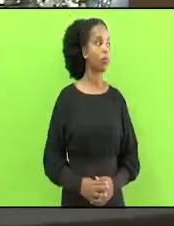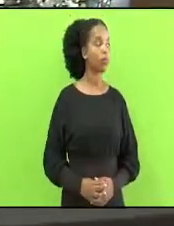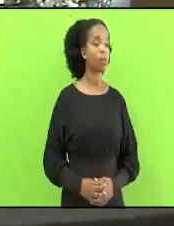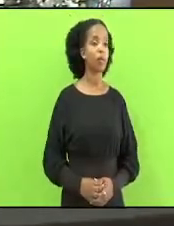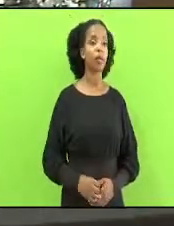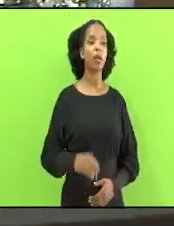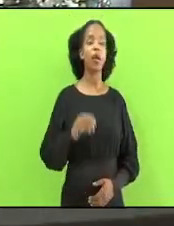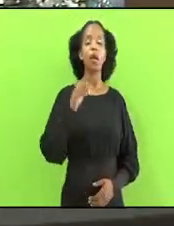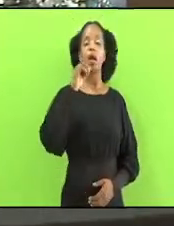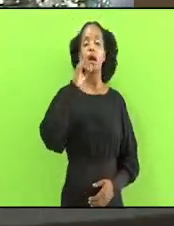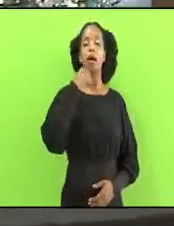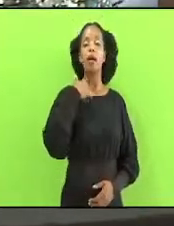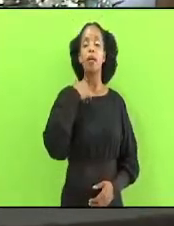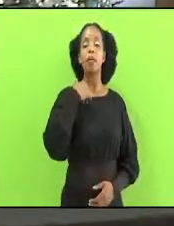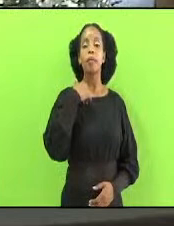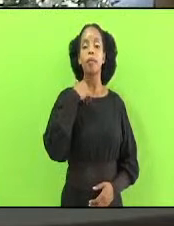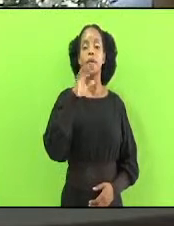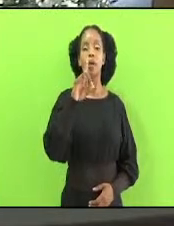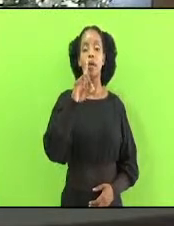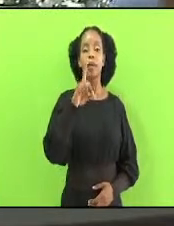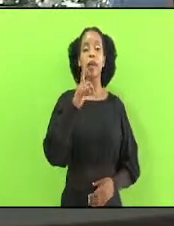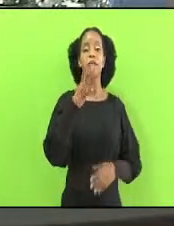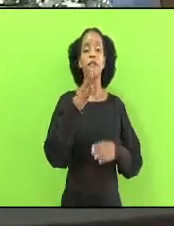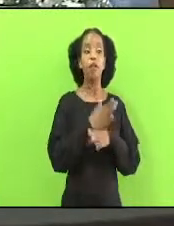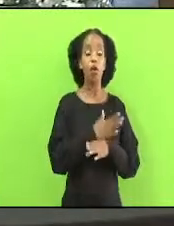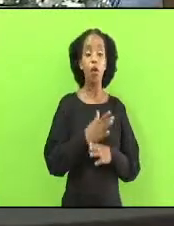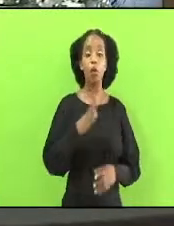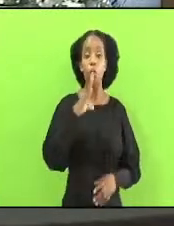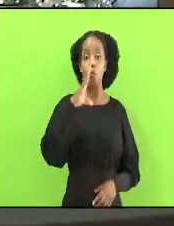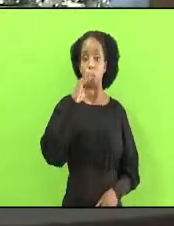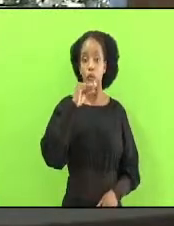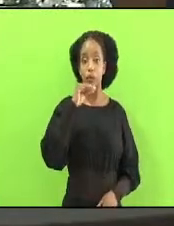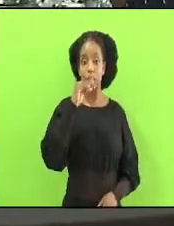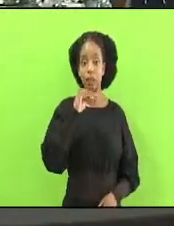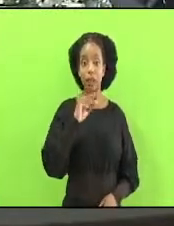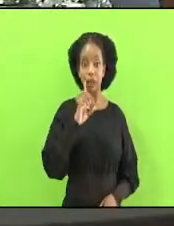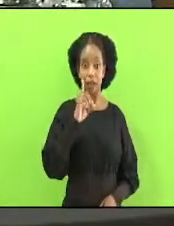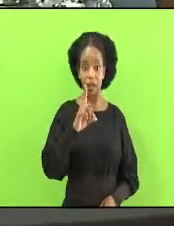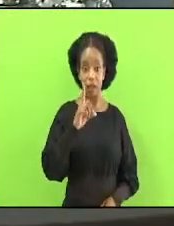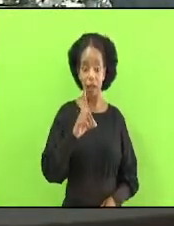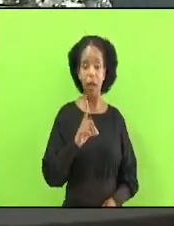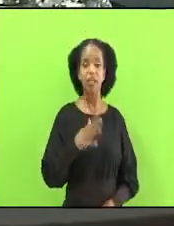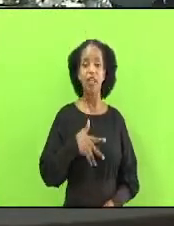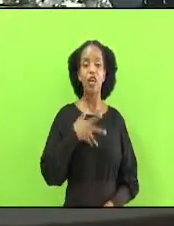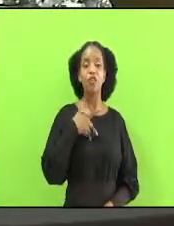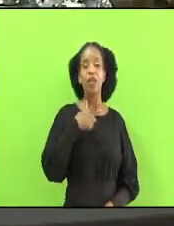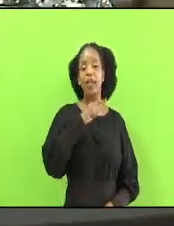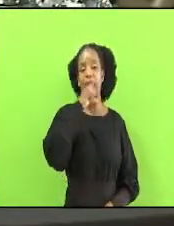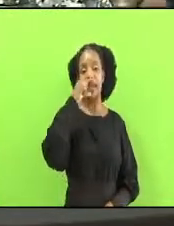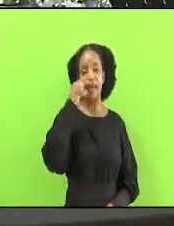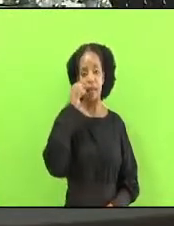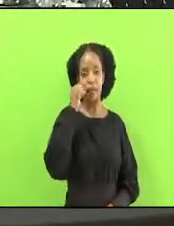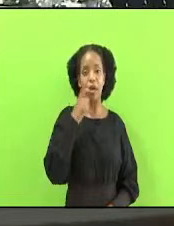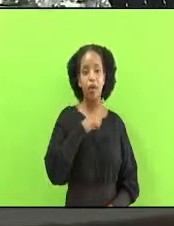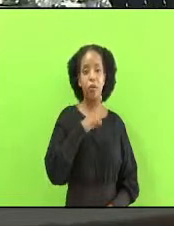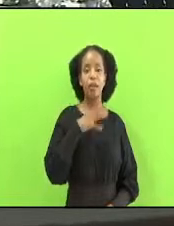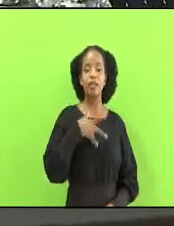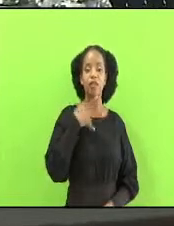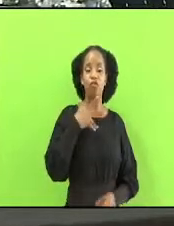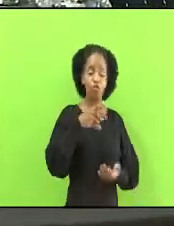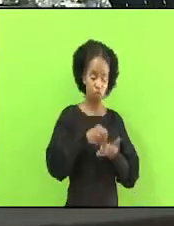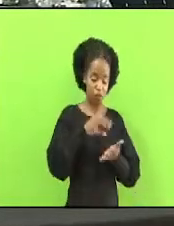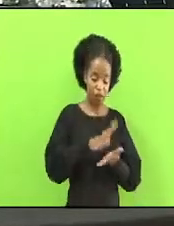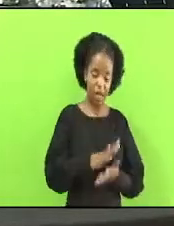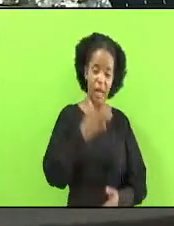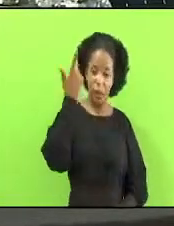Yeah. Before you speak, before you tsena mo ditabeng, re ka le ka lebitso gore re kgone go nota dilo tsa gago sentle